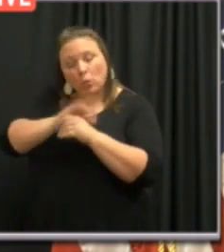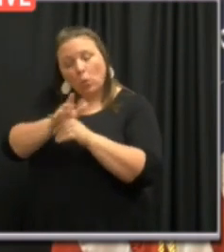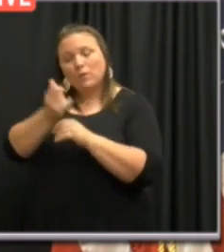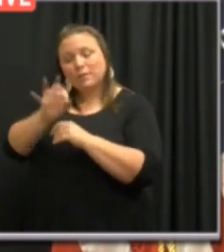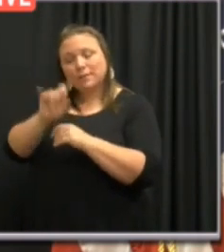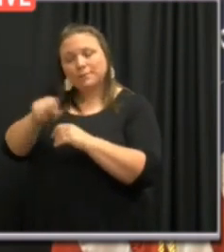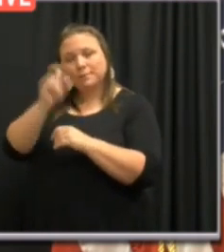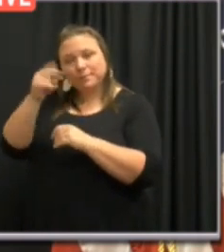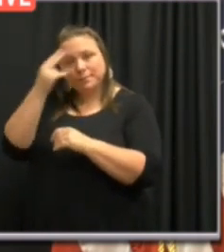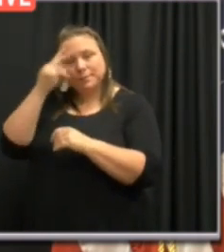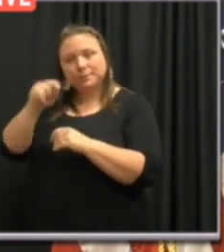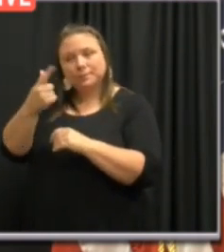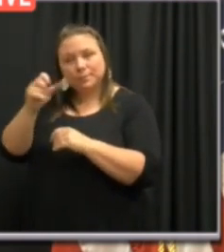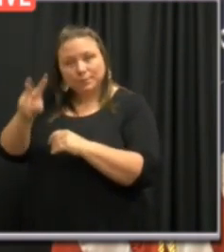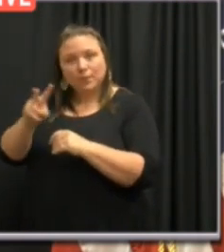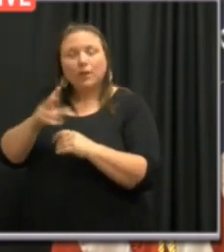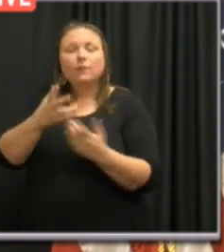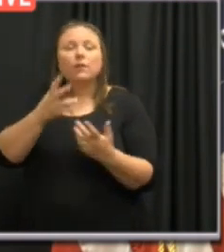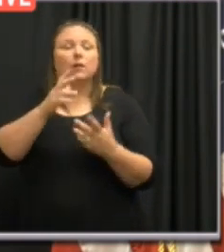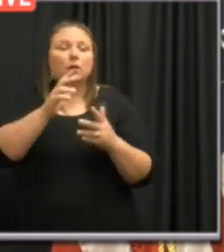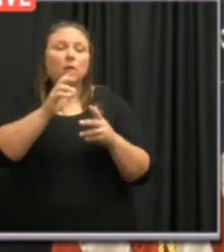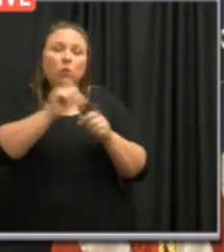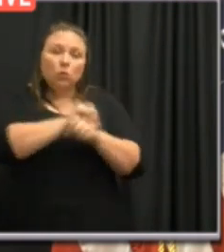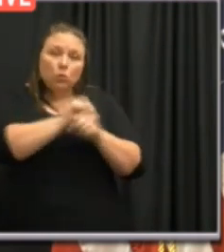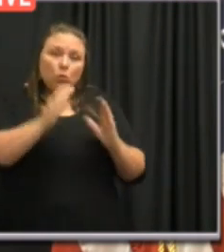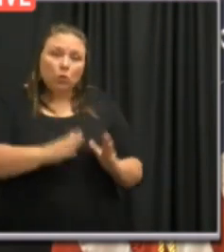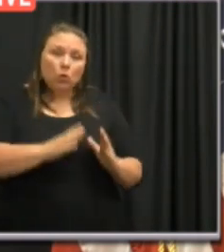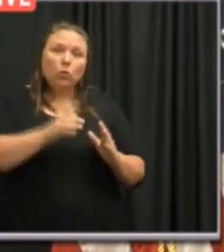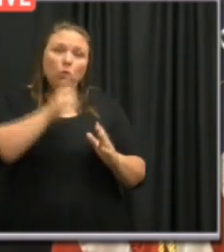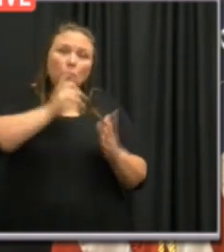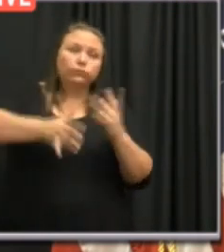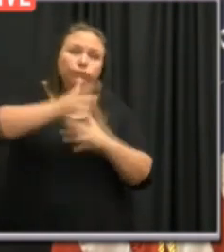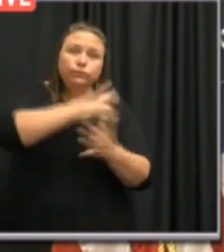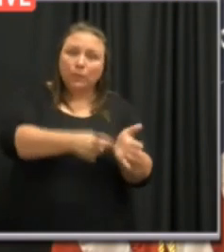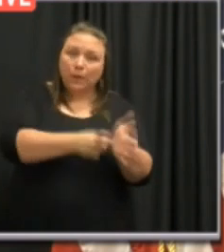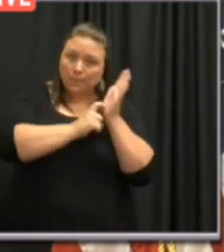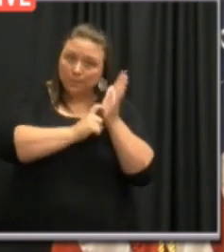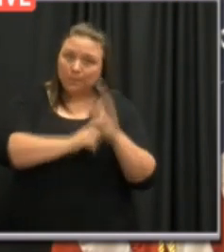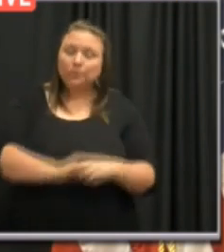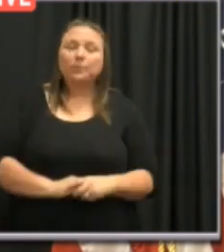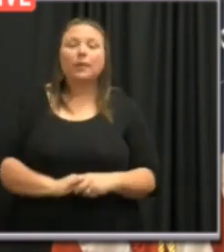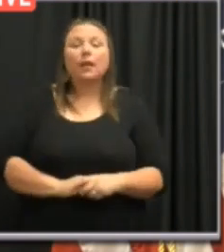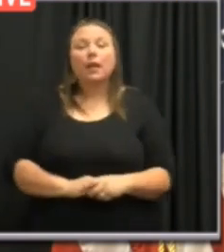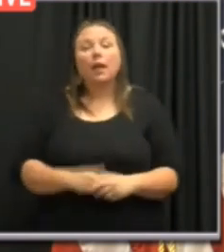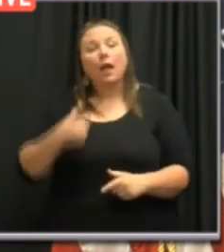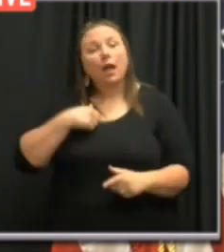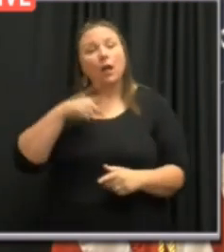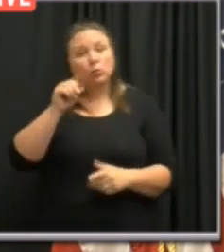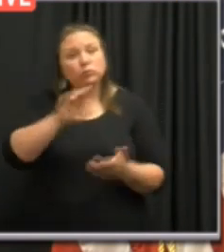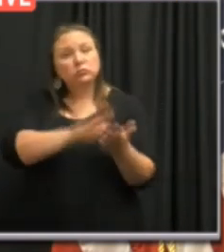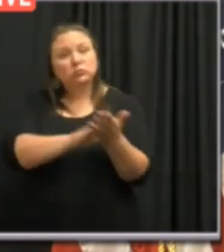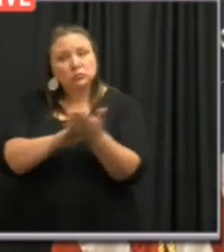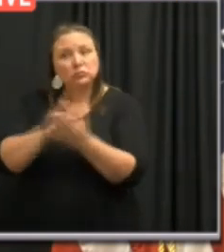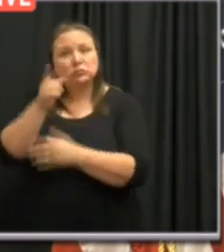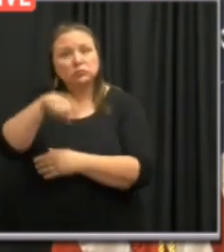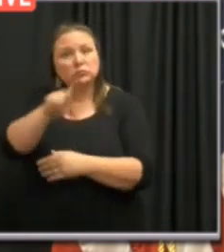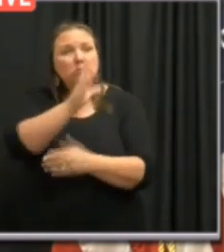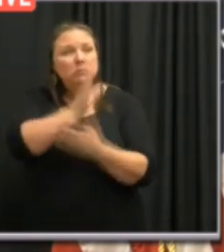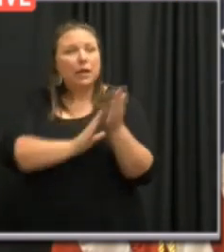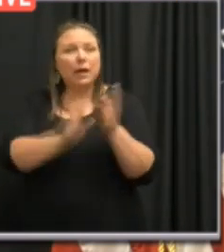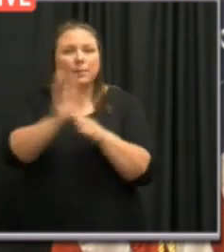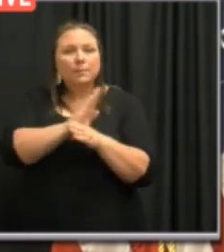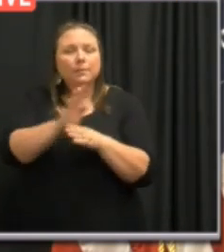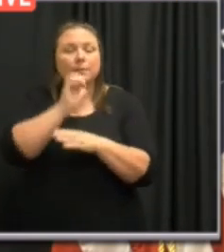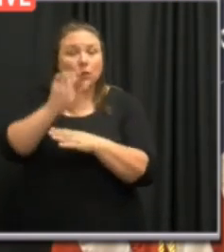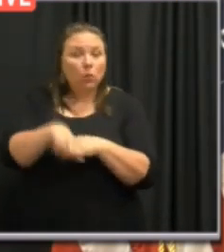So employees who are publicly facing are required. I do commend those particular businesses that not